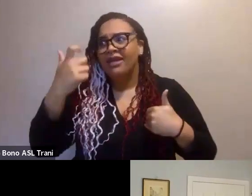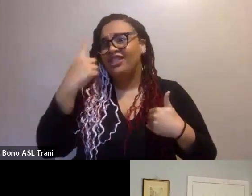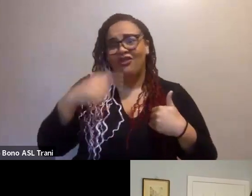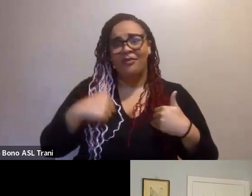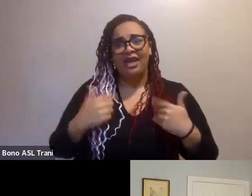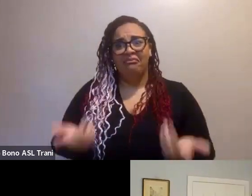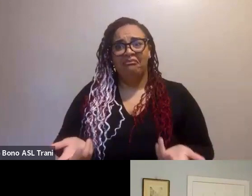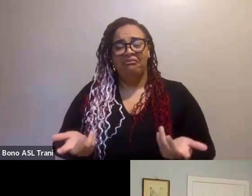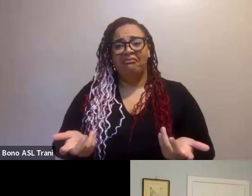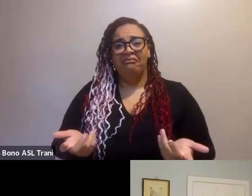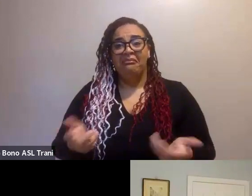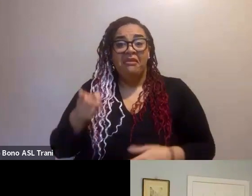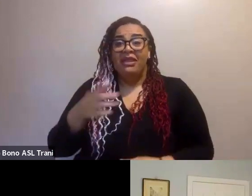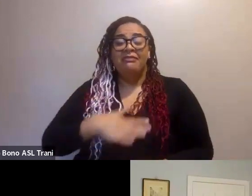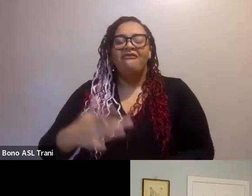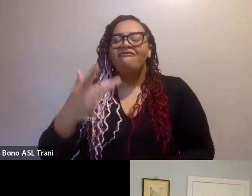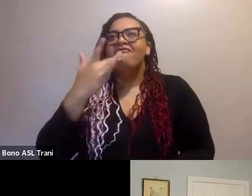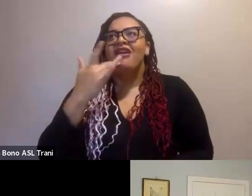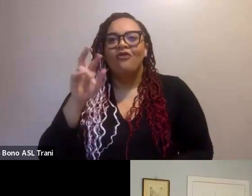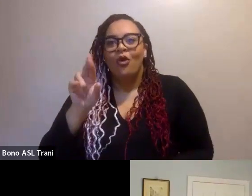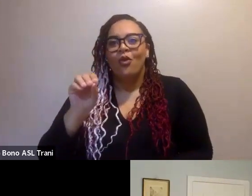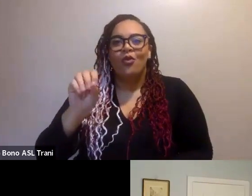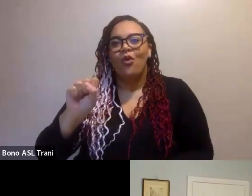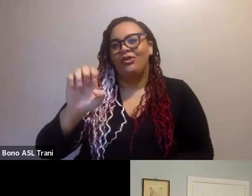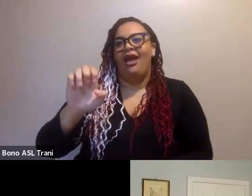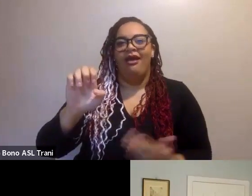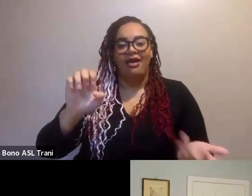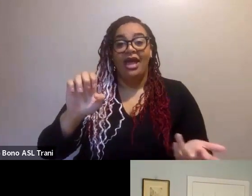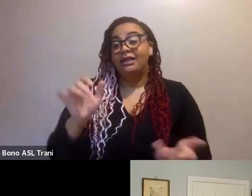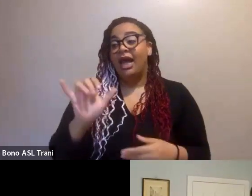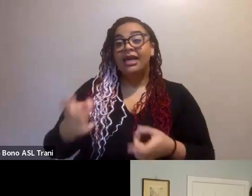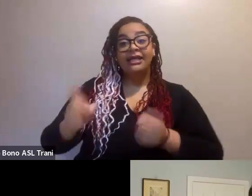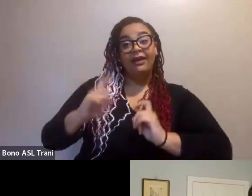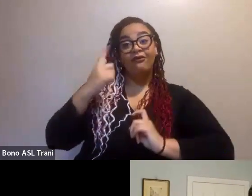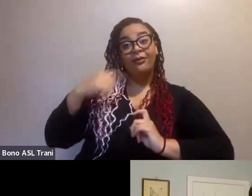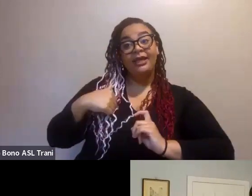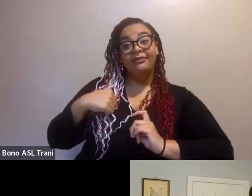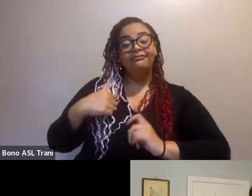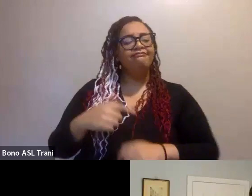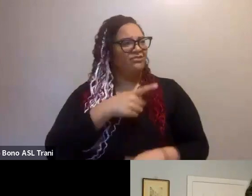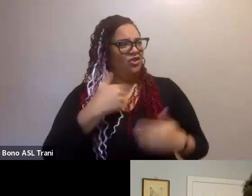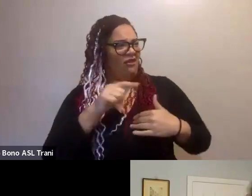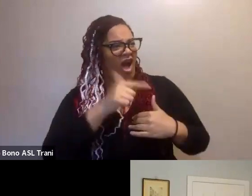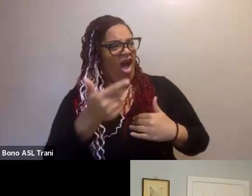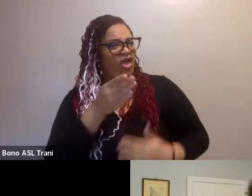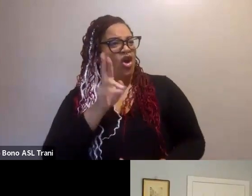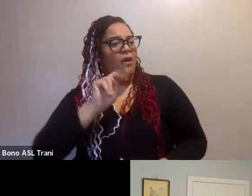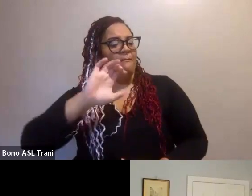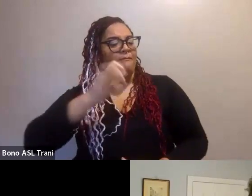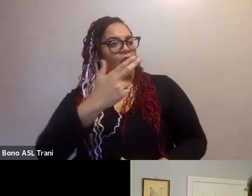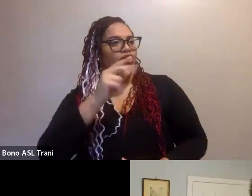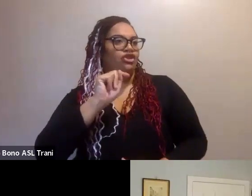like, this is like my favorite rosé. It's like a gift to myself, basically, right now. Do you have any other brunch tips or favorite kind